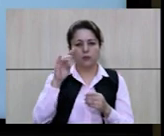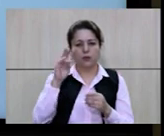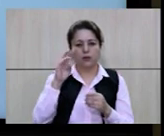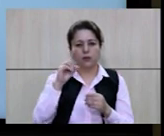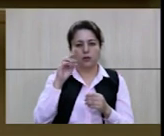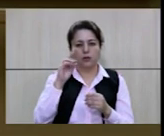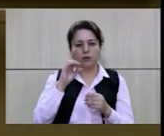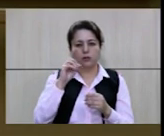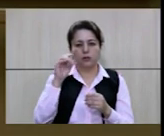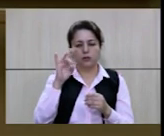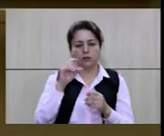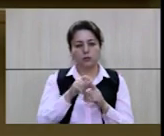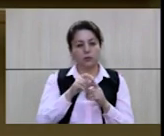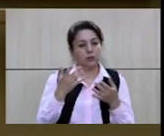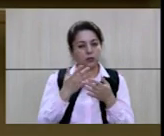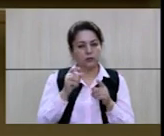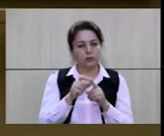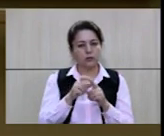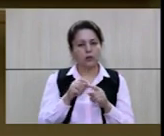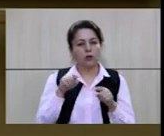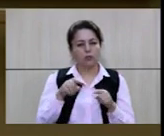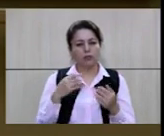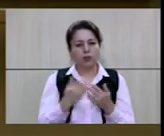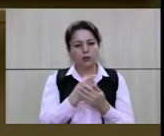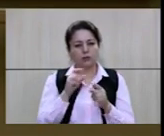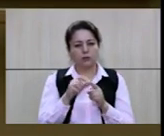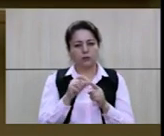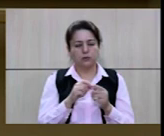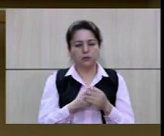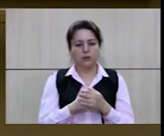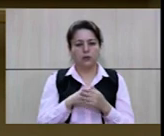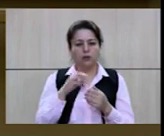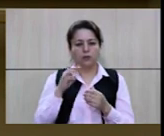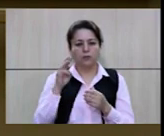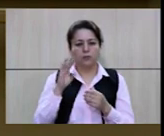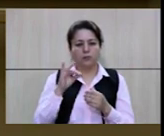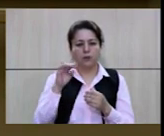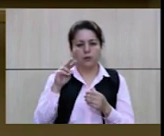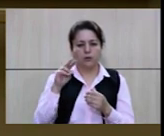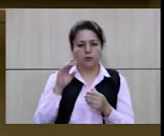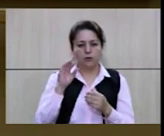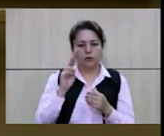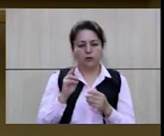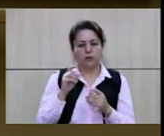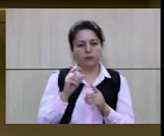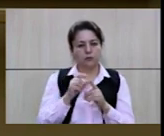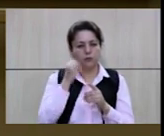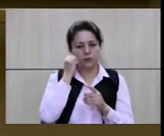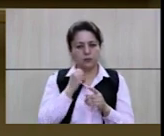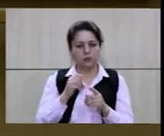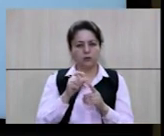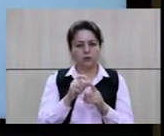so'zi qanday so'z ekan? Bu yangi so'z. Mirob so'zi eskirgan